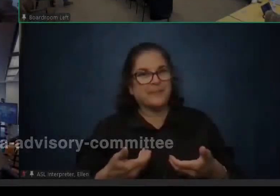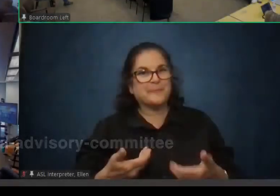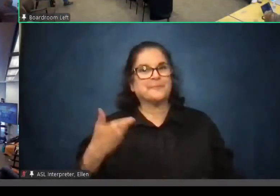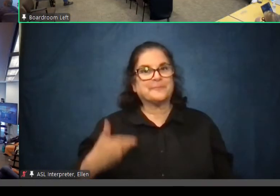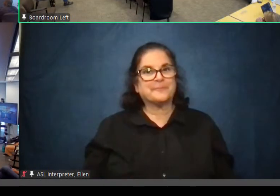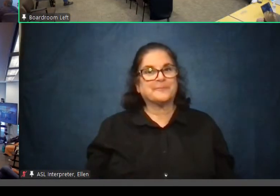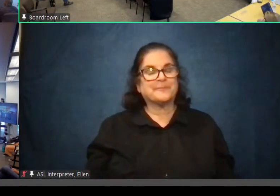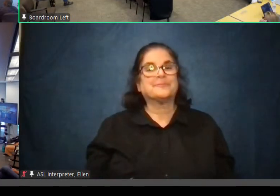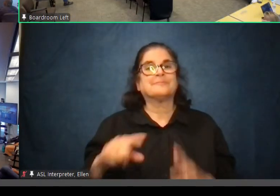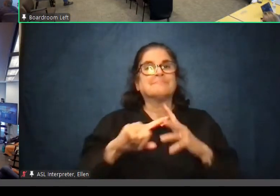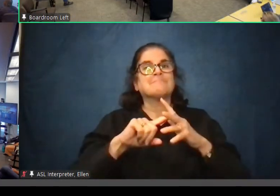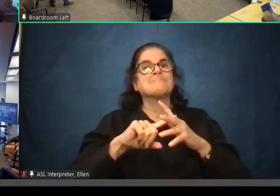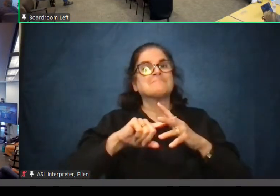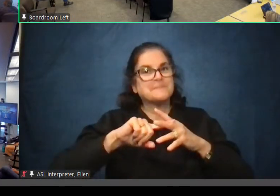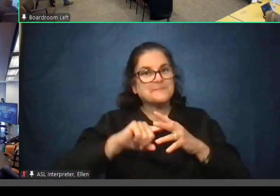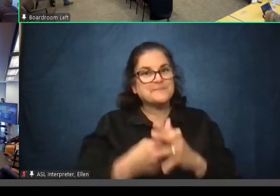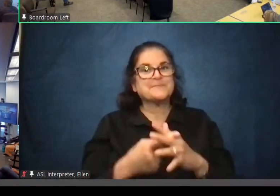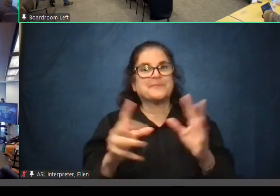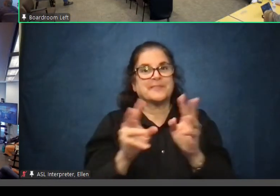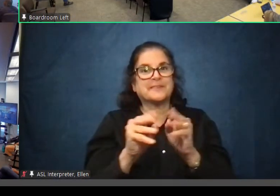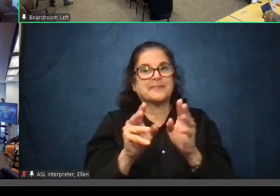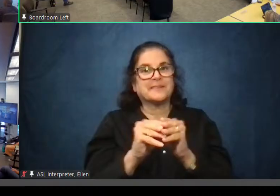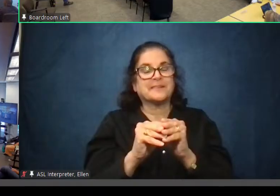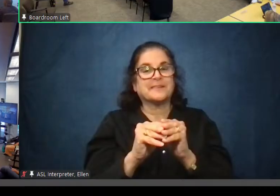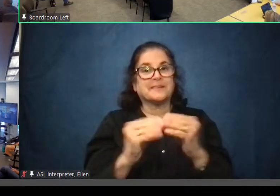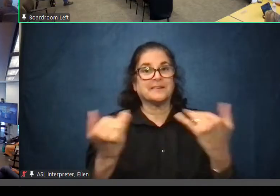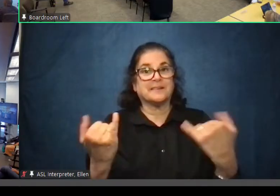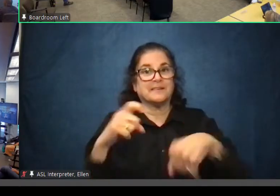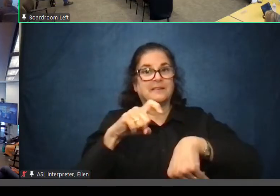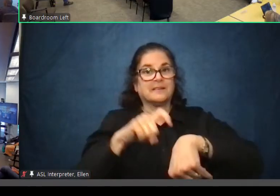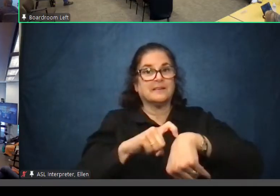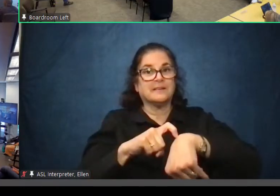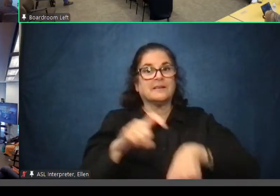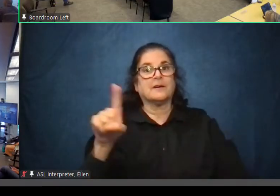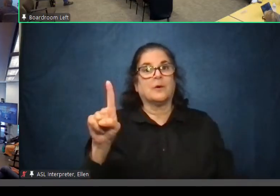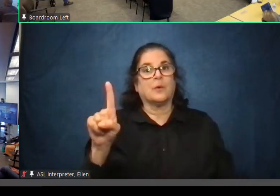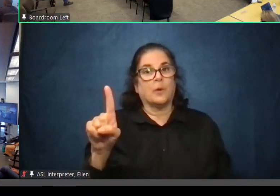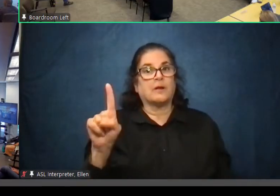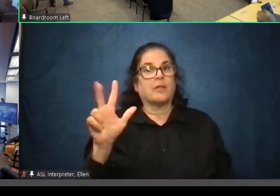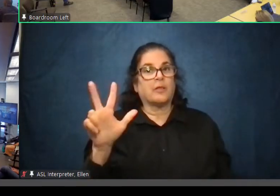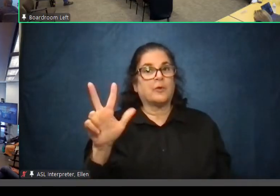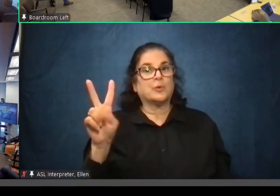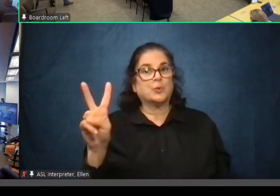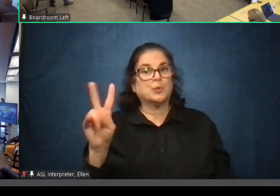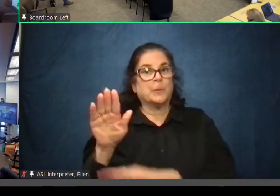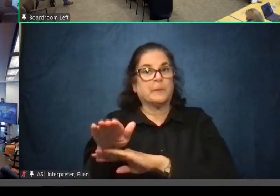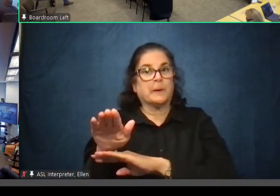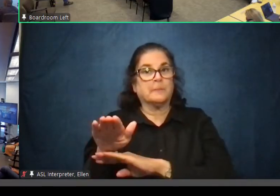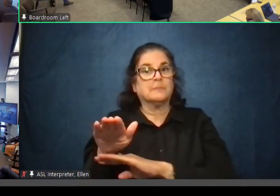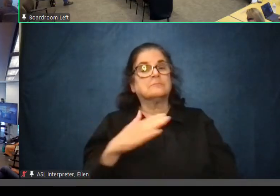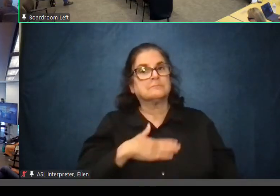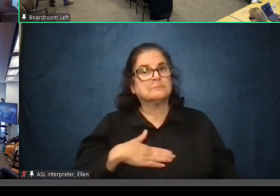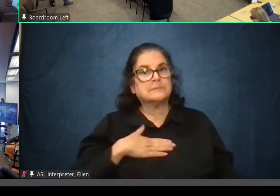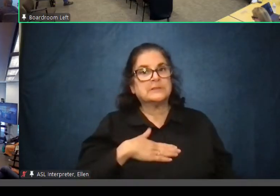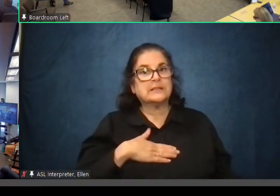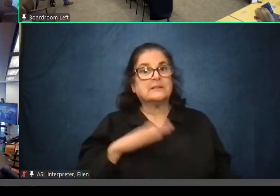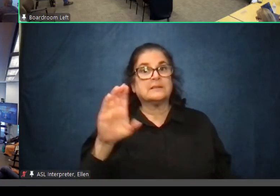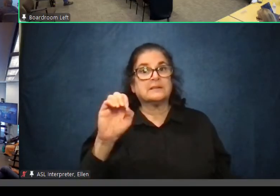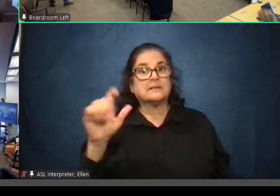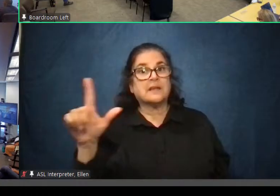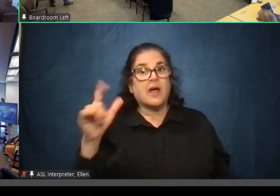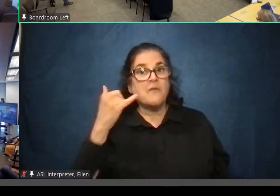Calling this meeting to order. It is 1:32 p.m. As a reminder, please turn off your cell phones and limit any